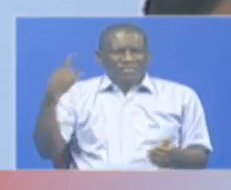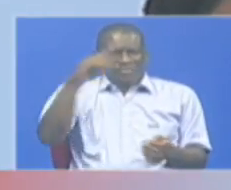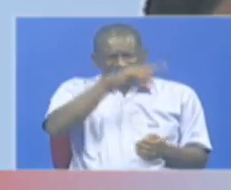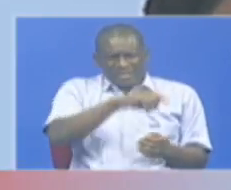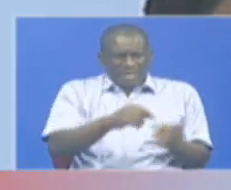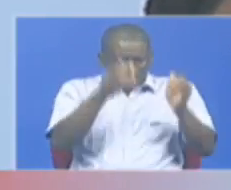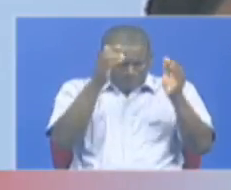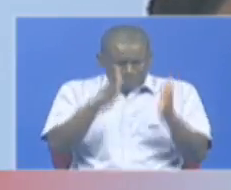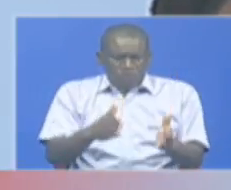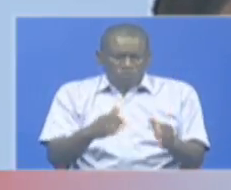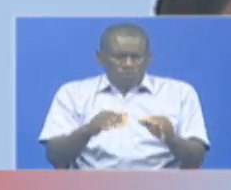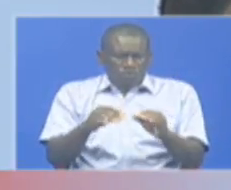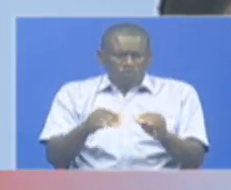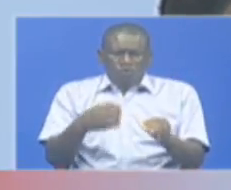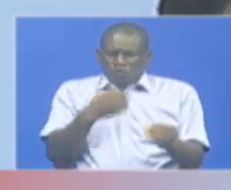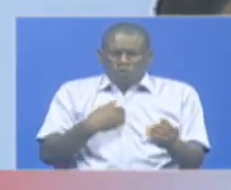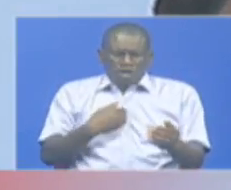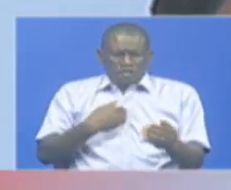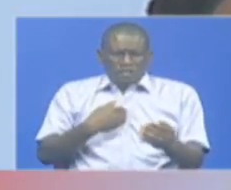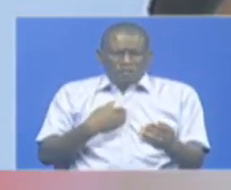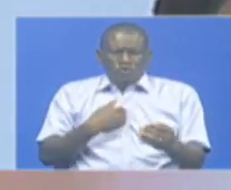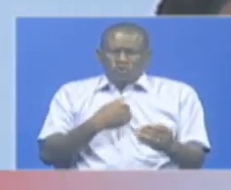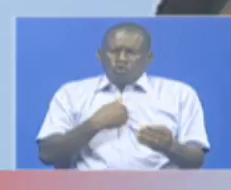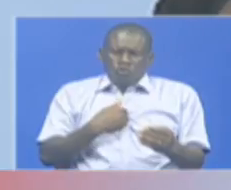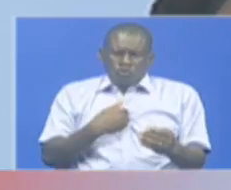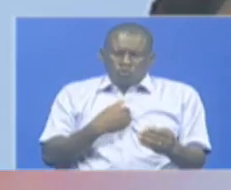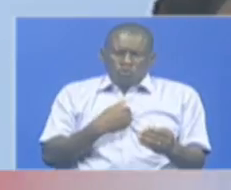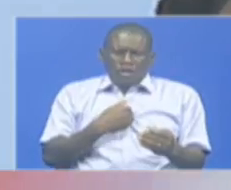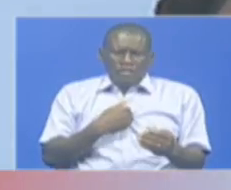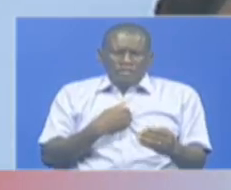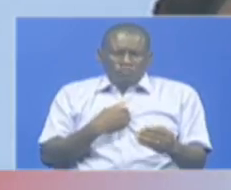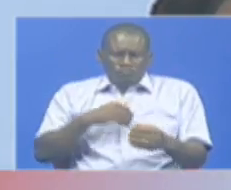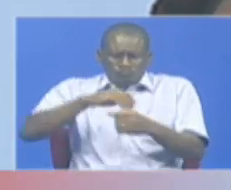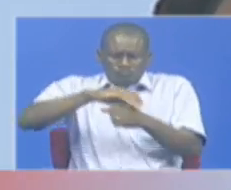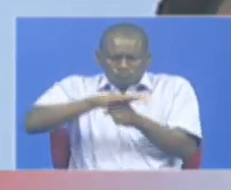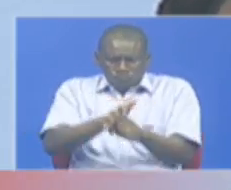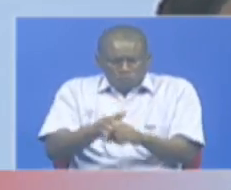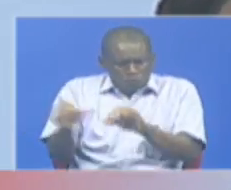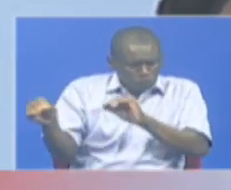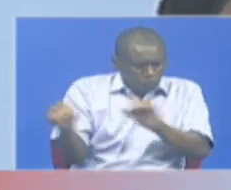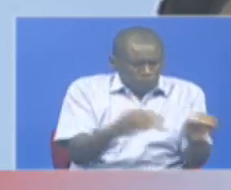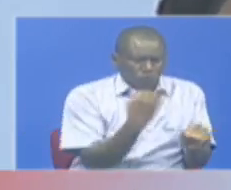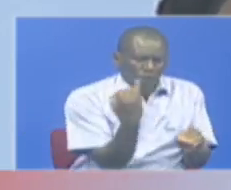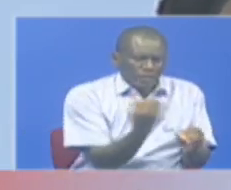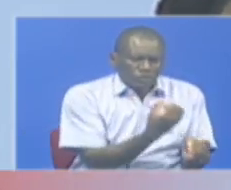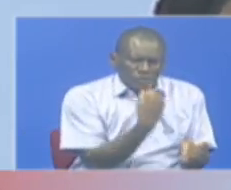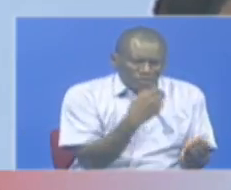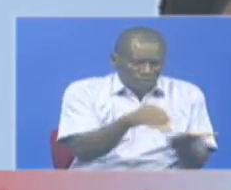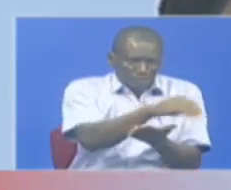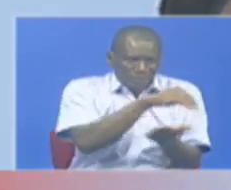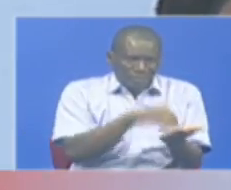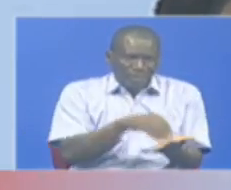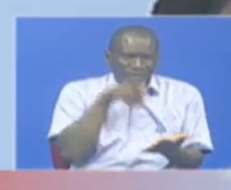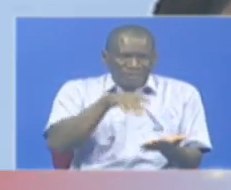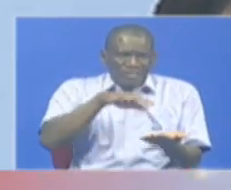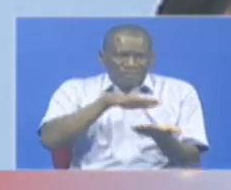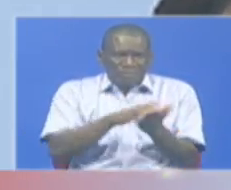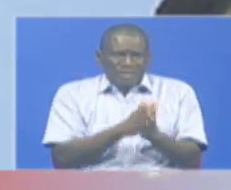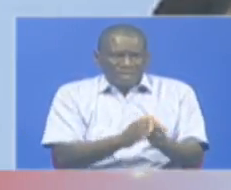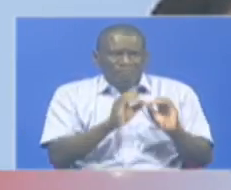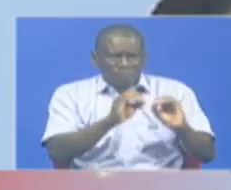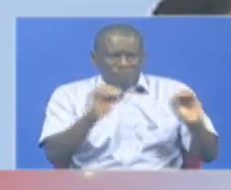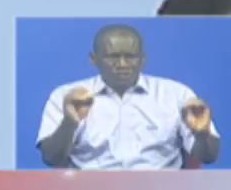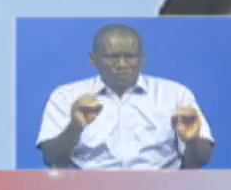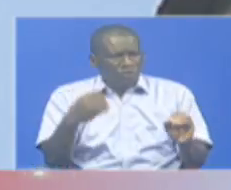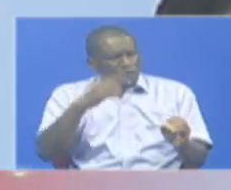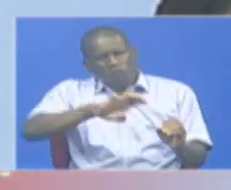cases were removed from the quarantine site to the isolation or treatment centers became day zero for the